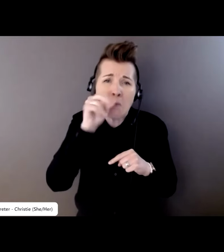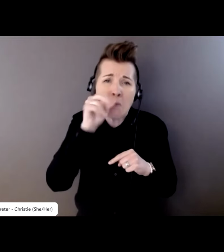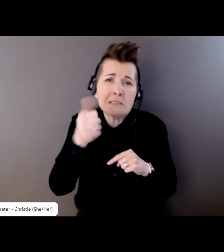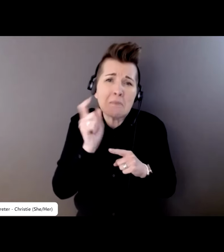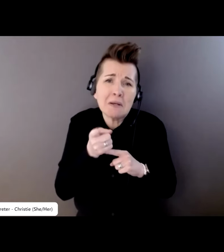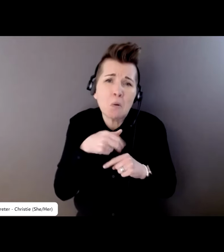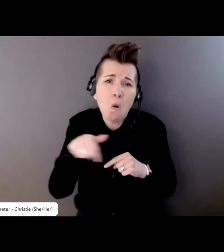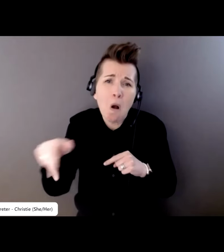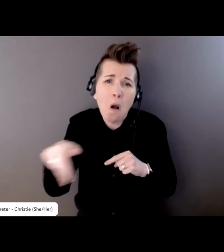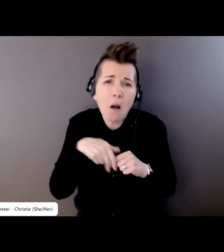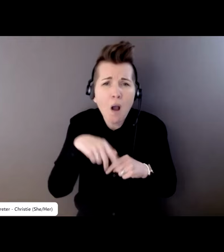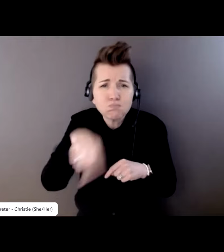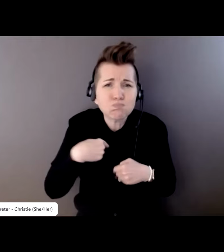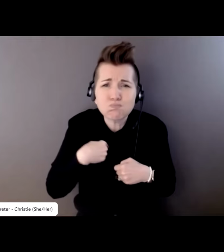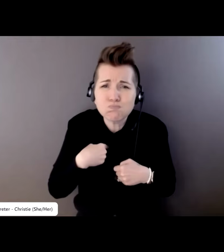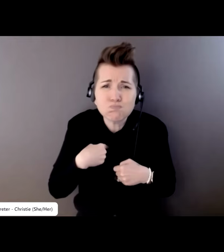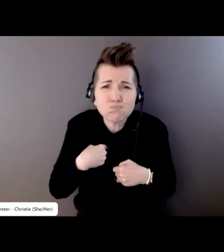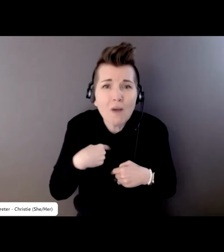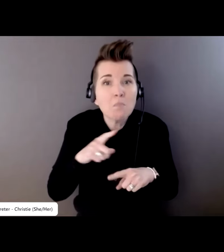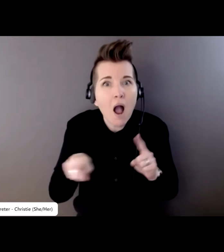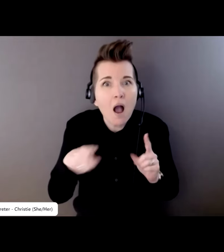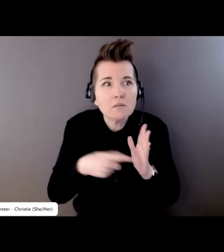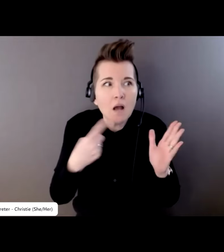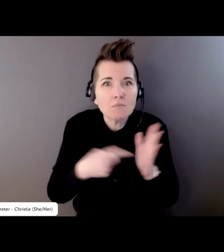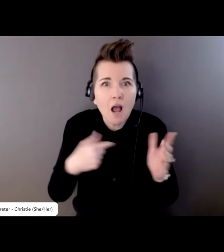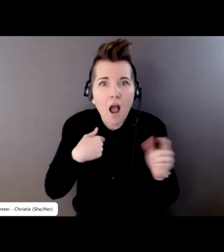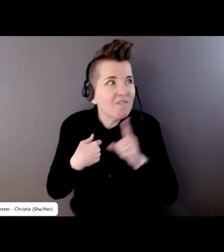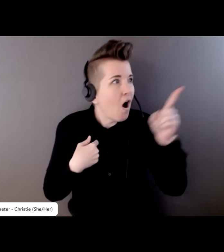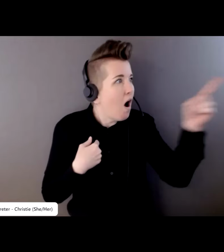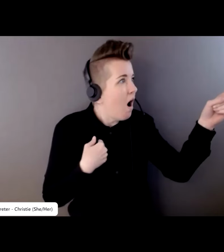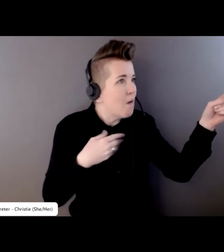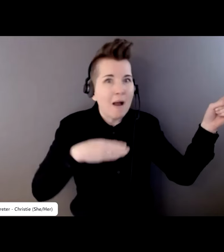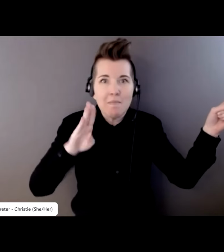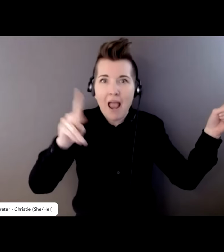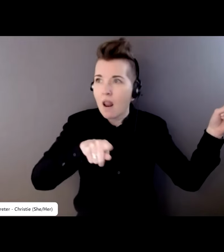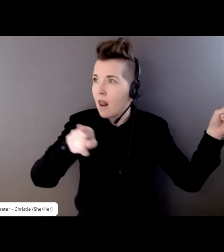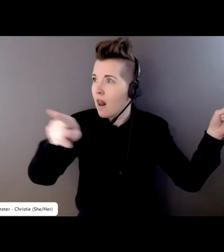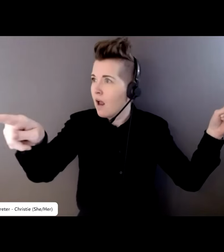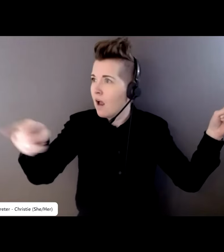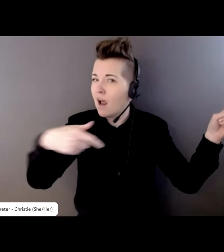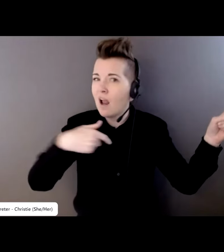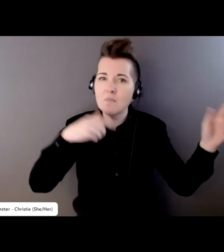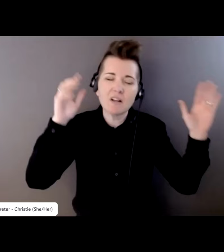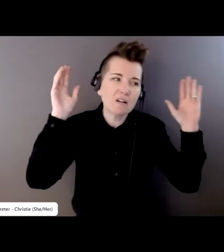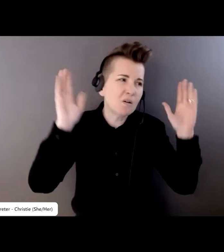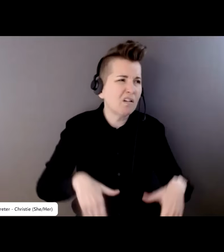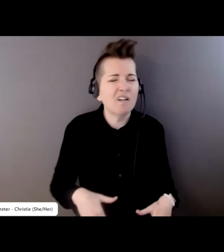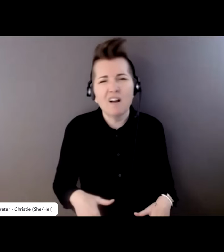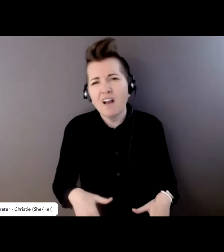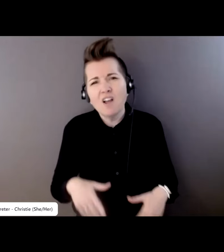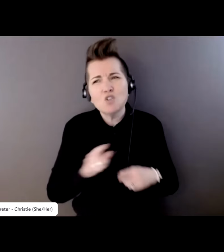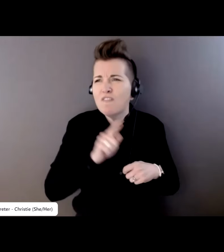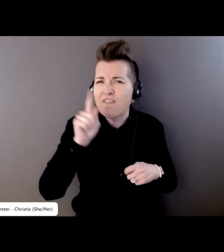not always been that close. Sometimes the idea of getting to a bank has been difficult. It's meant lots